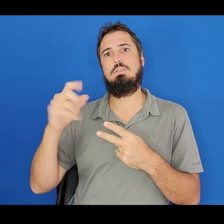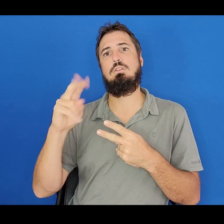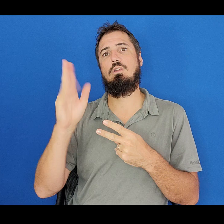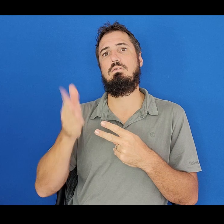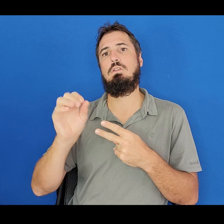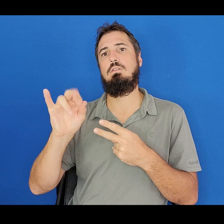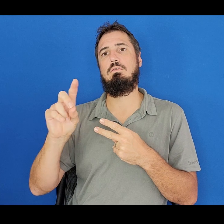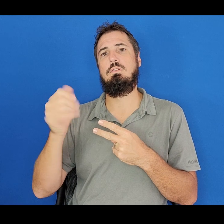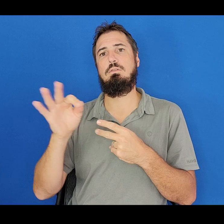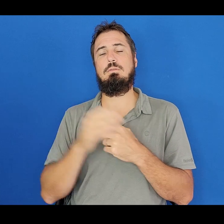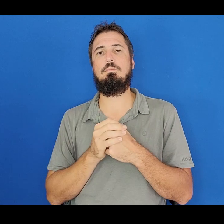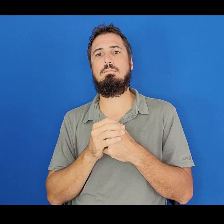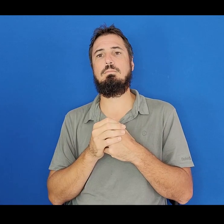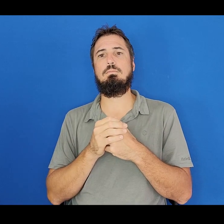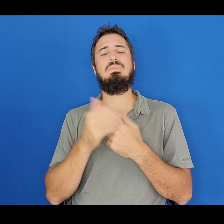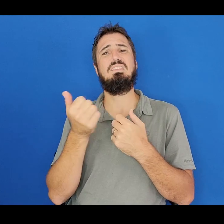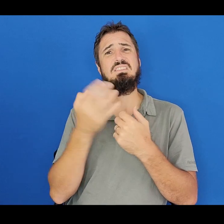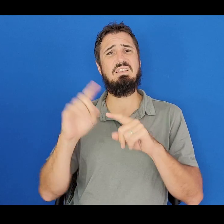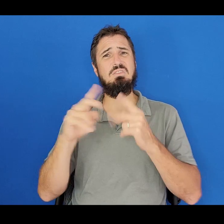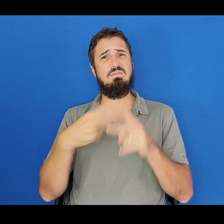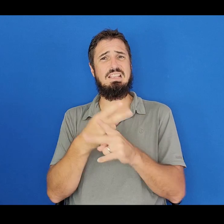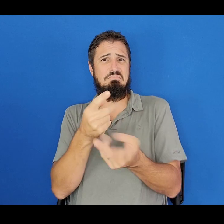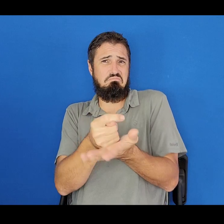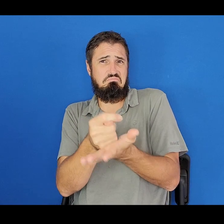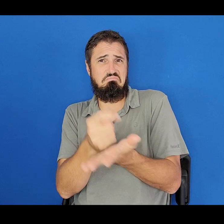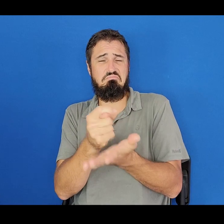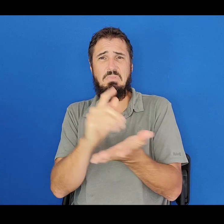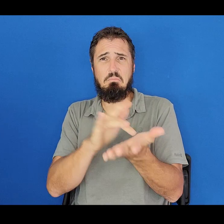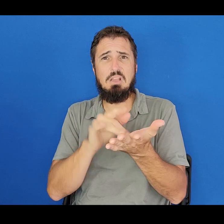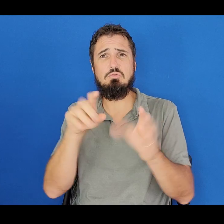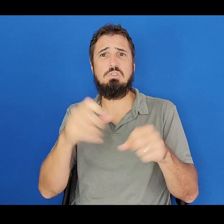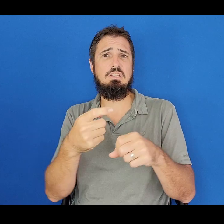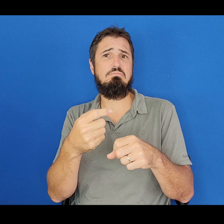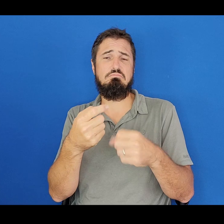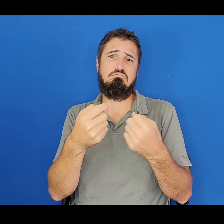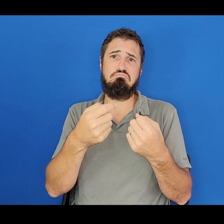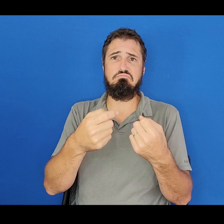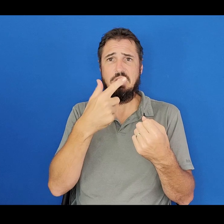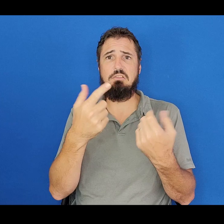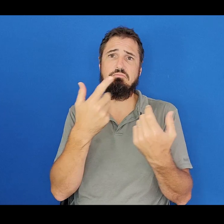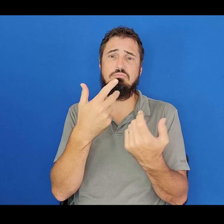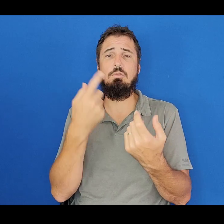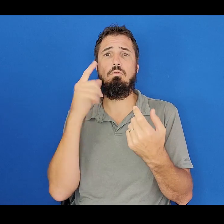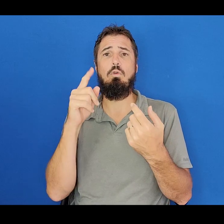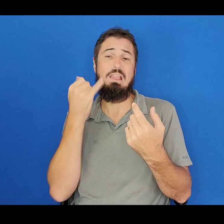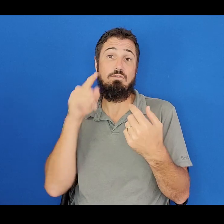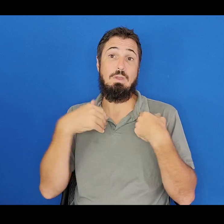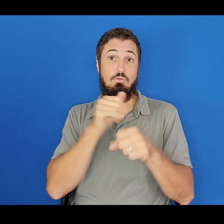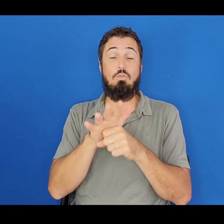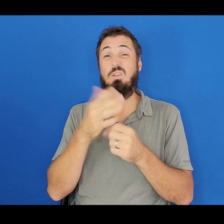kauai.gov/COVID-19. There are several treatments available for COVID. These are particularly important for people at higher